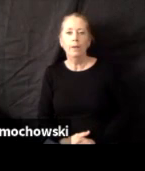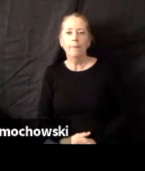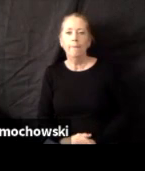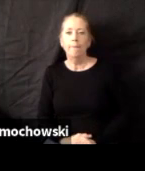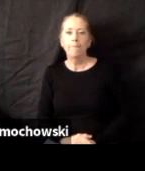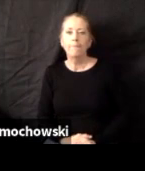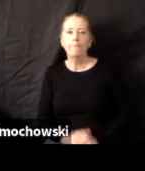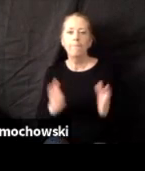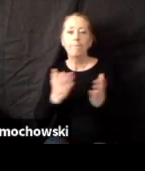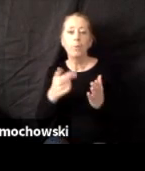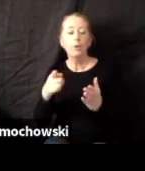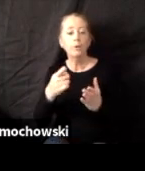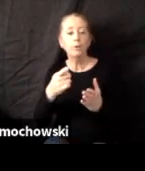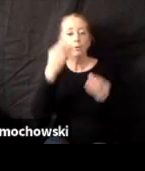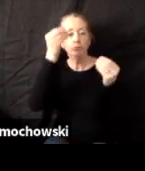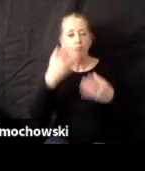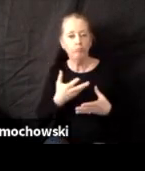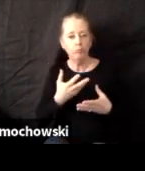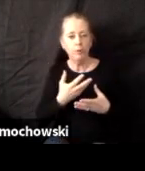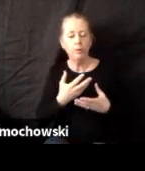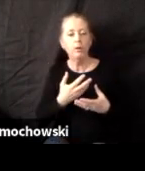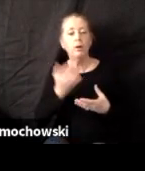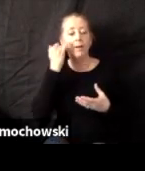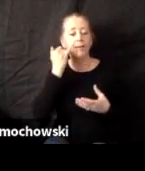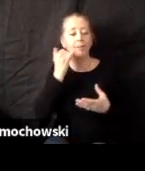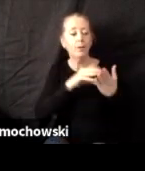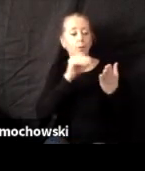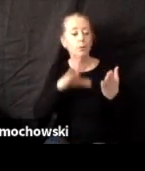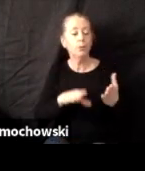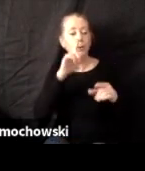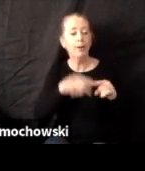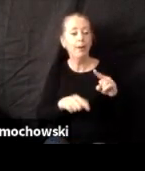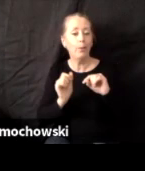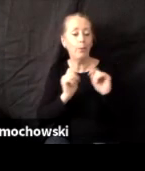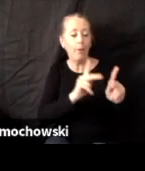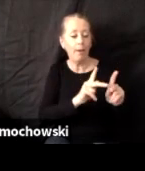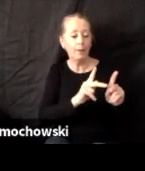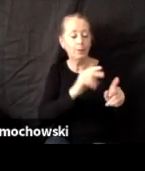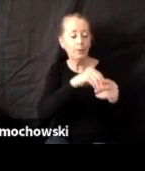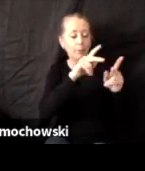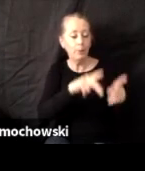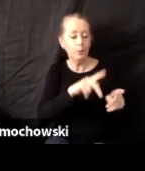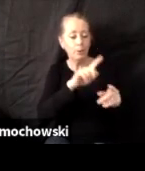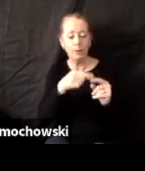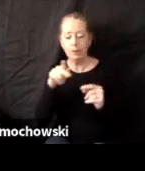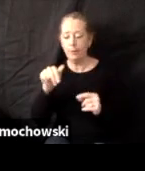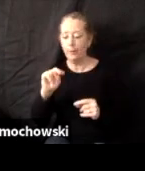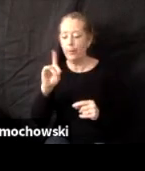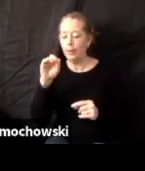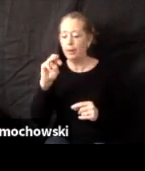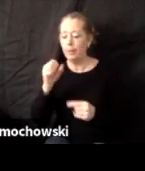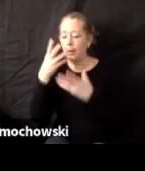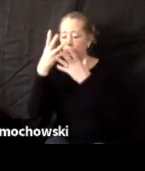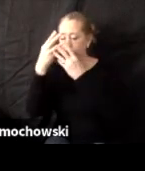Great. What do you recommend for a student that is unable to return to in-person learning until the pandemic is over, but